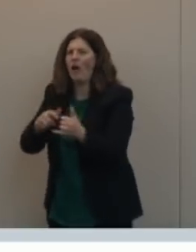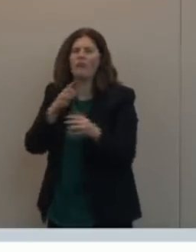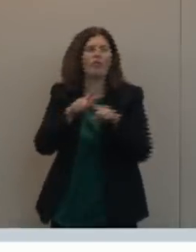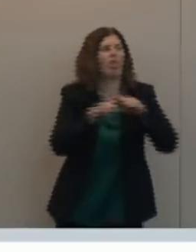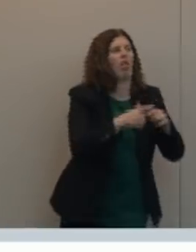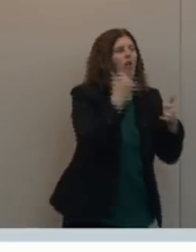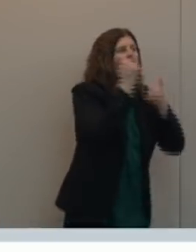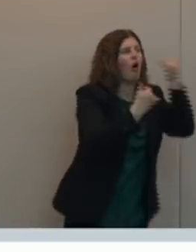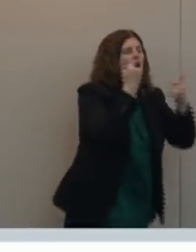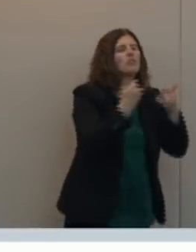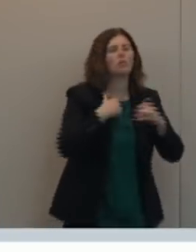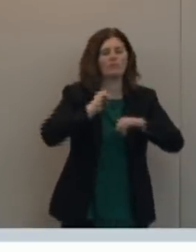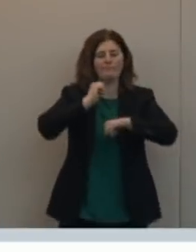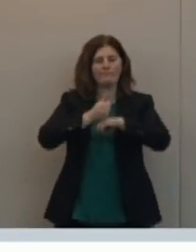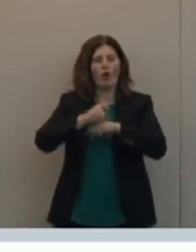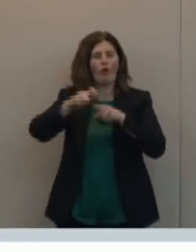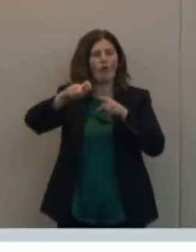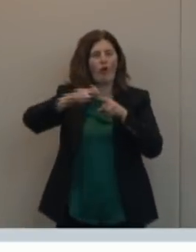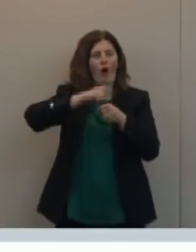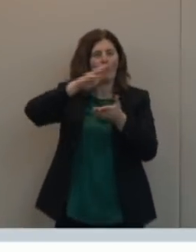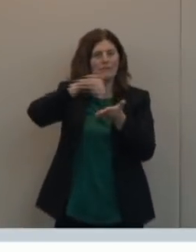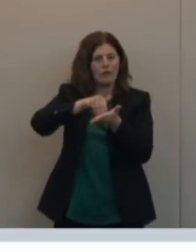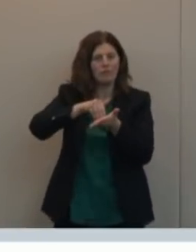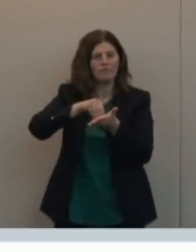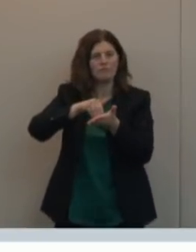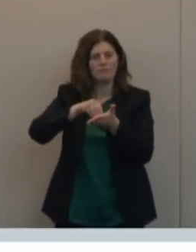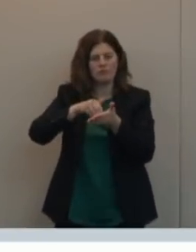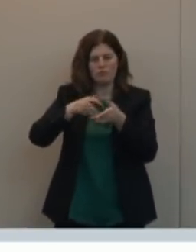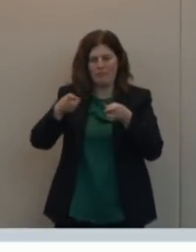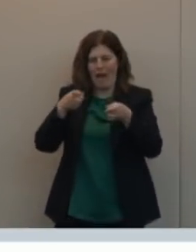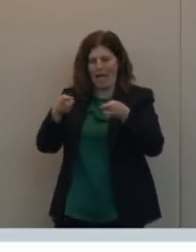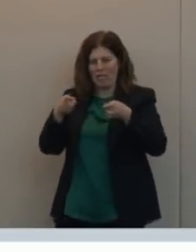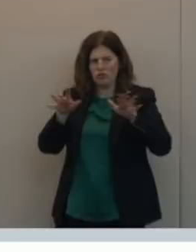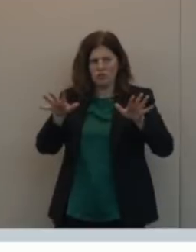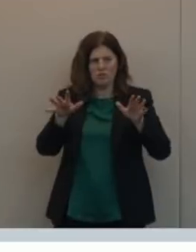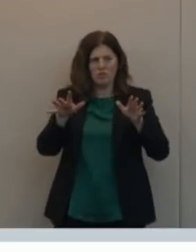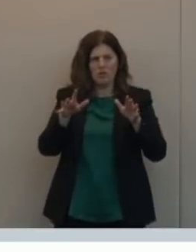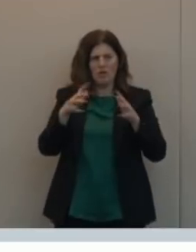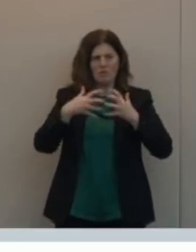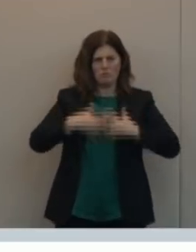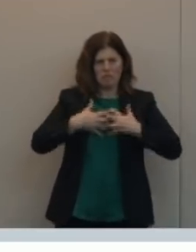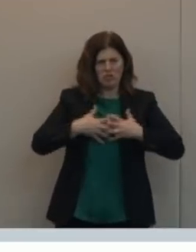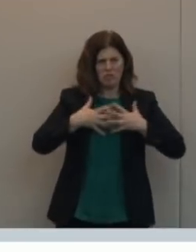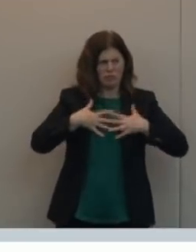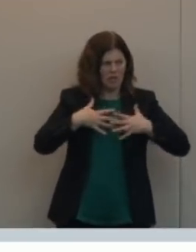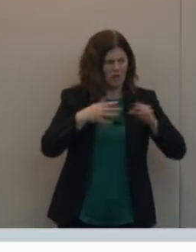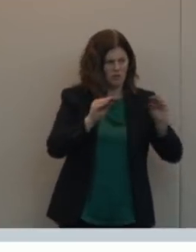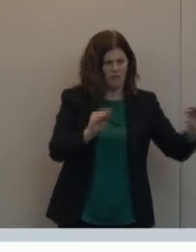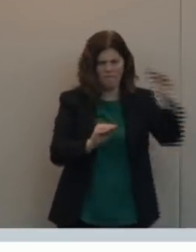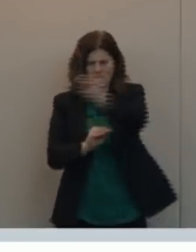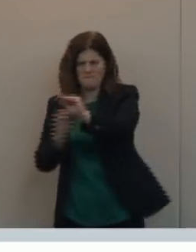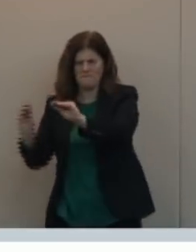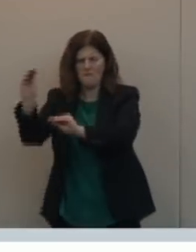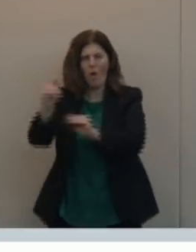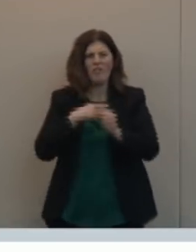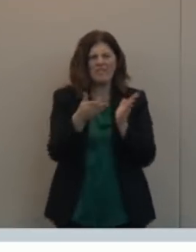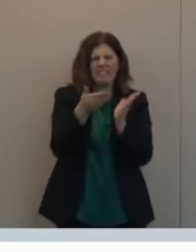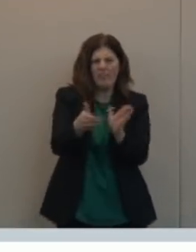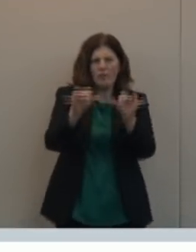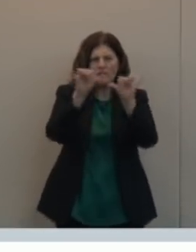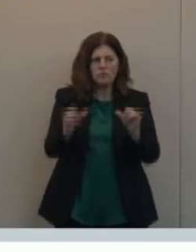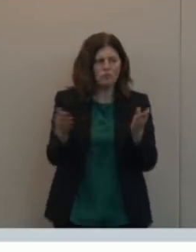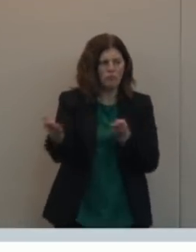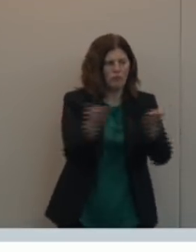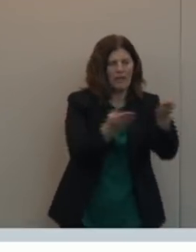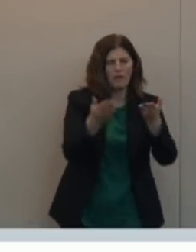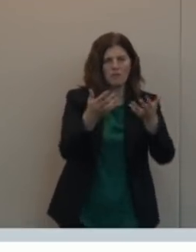a call center is coming up early next week to manage all these transfers. The regional delivery system is